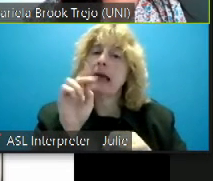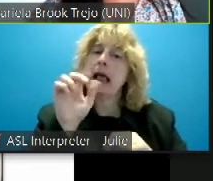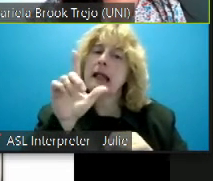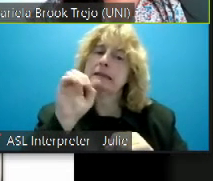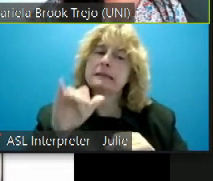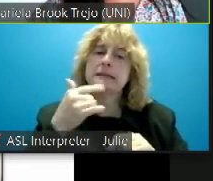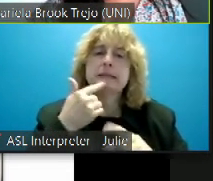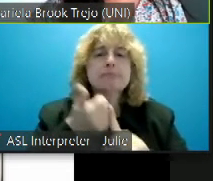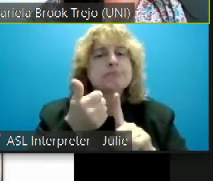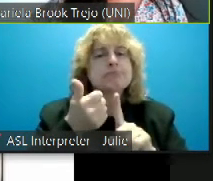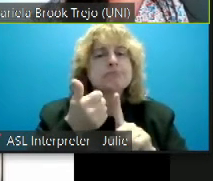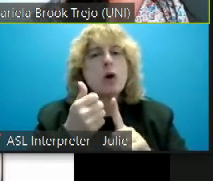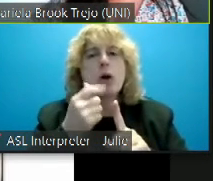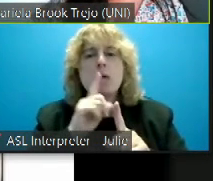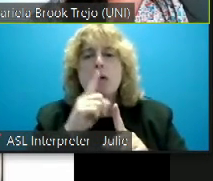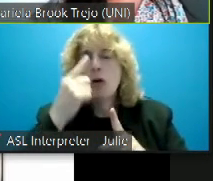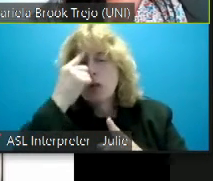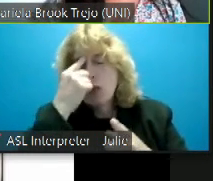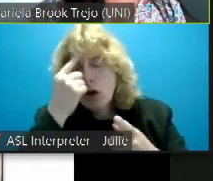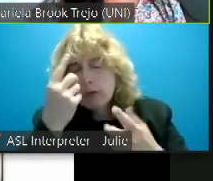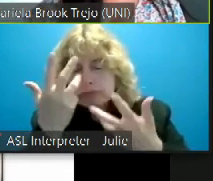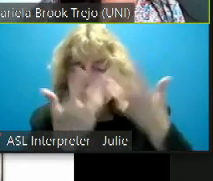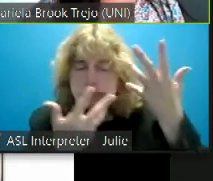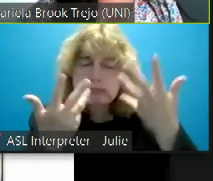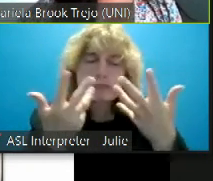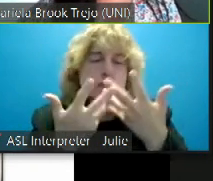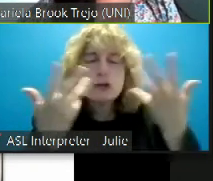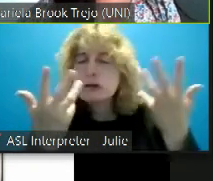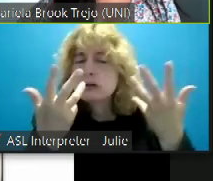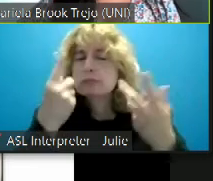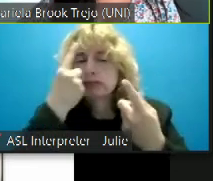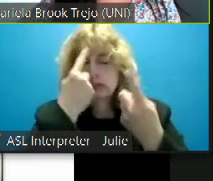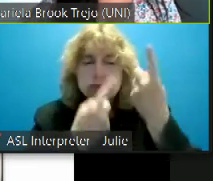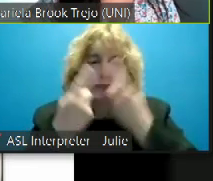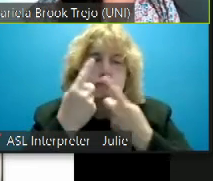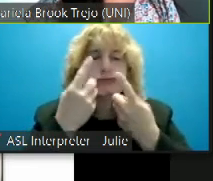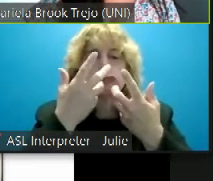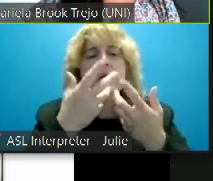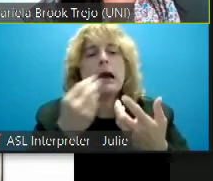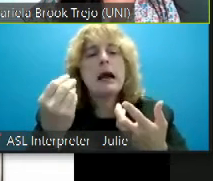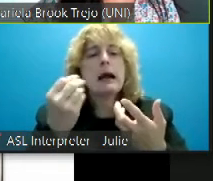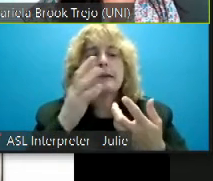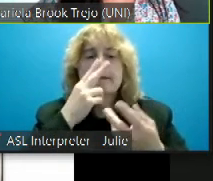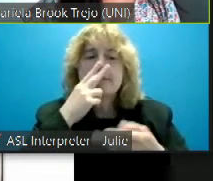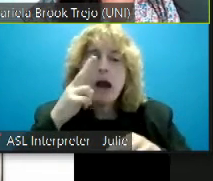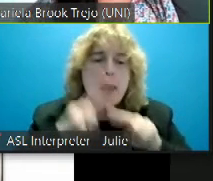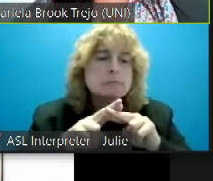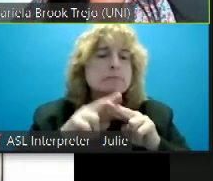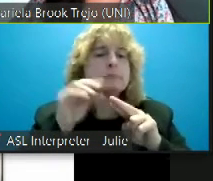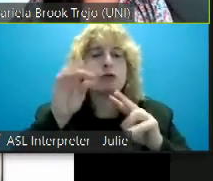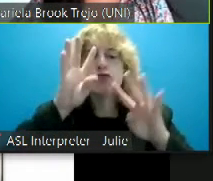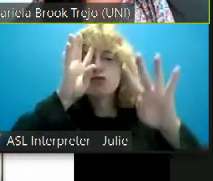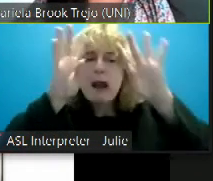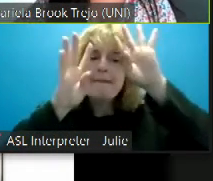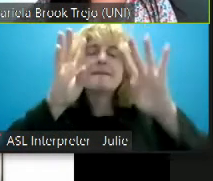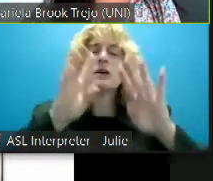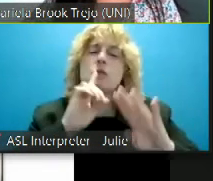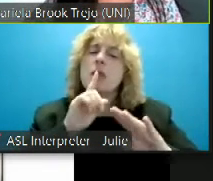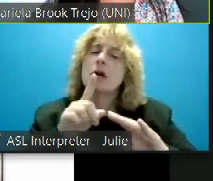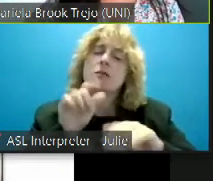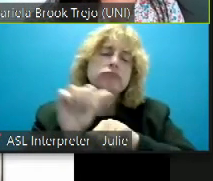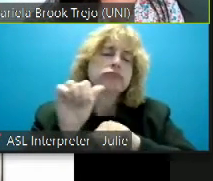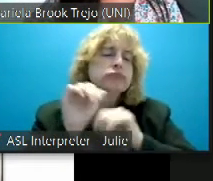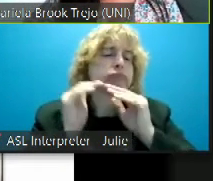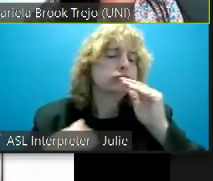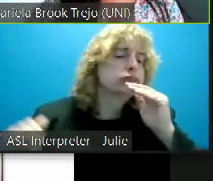creative, and supportive. She goes above and beyond and deserves so much more than this nomination. We love and appreciate all that you